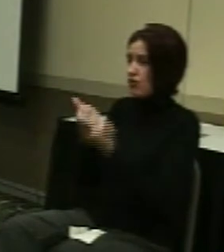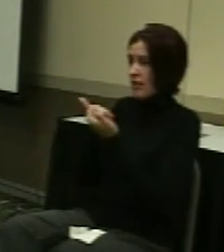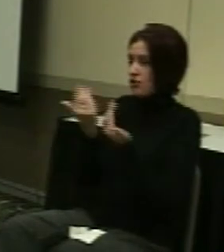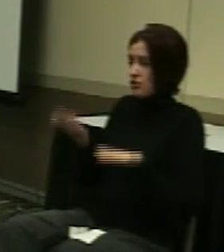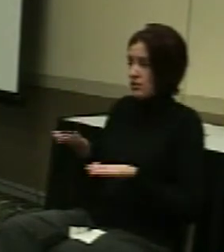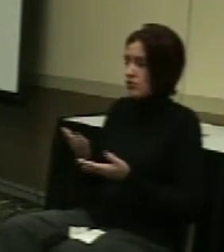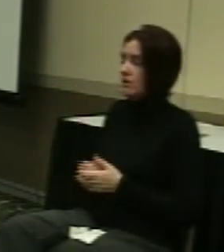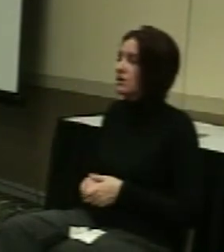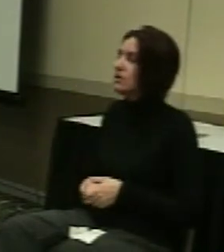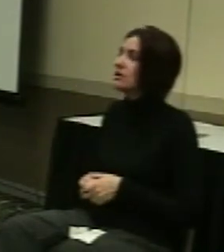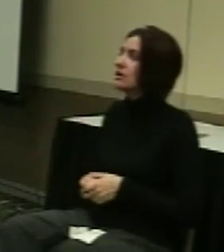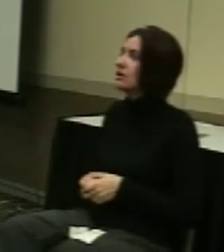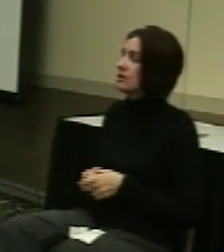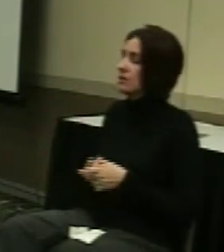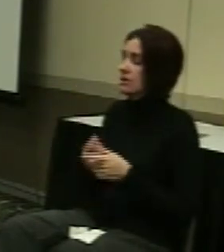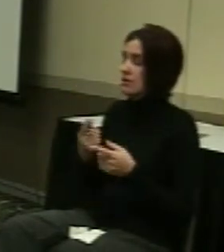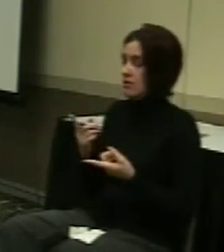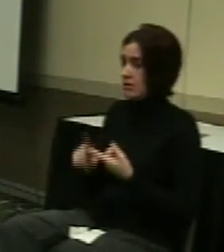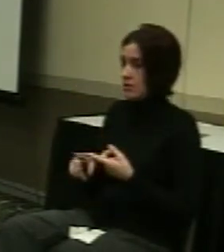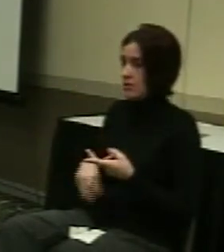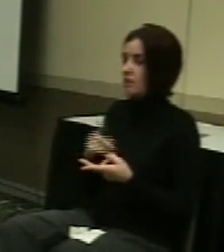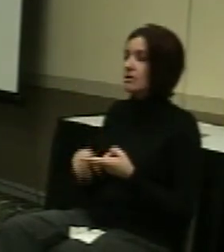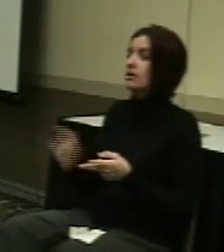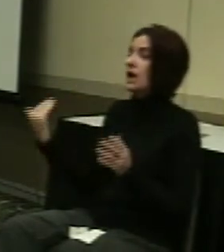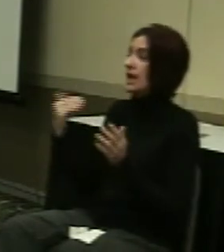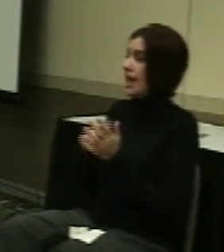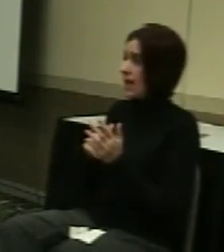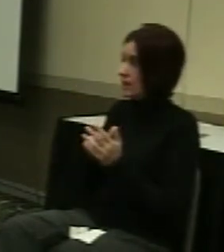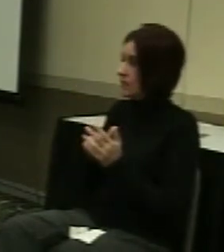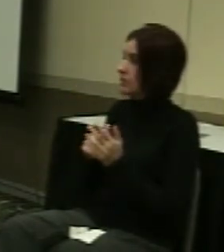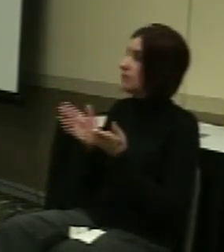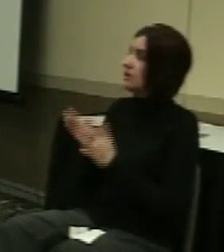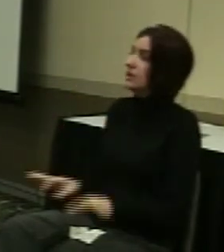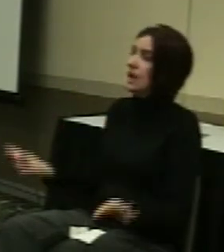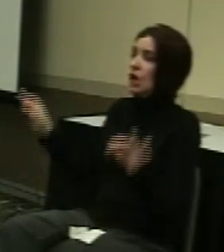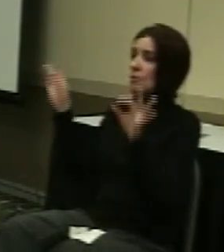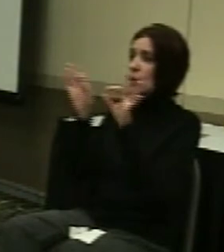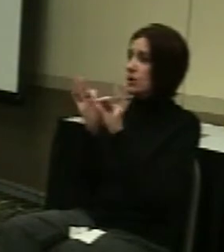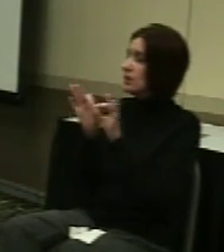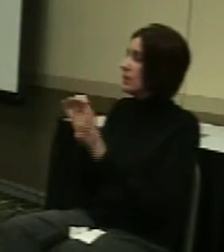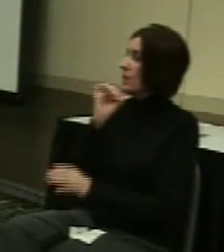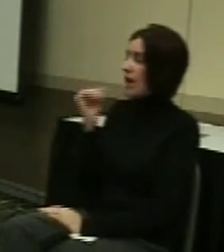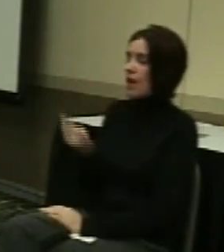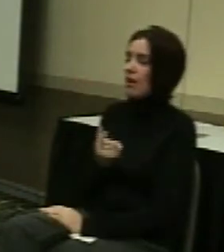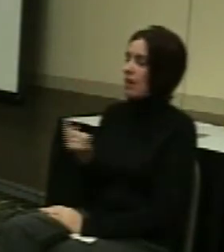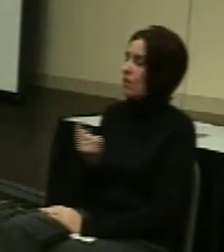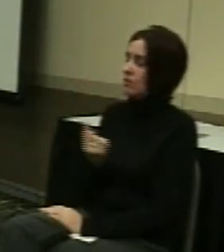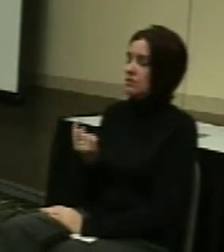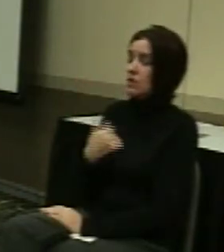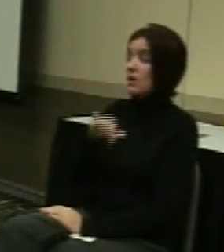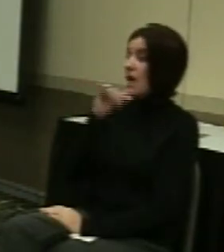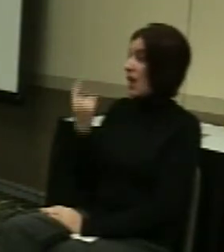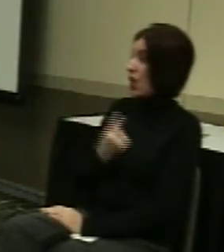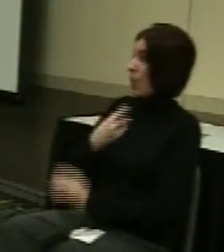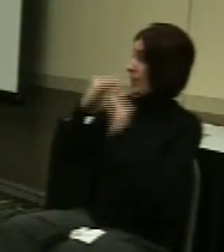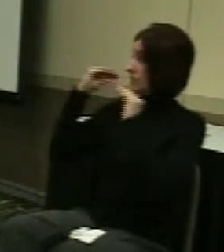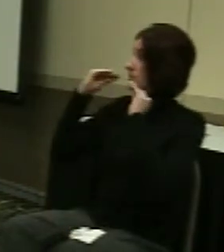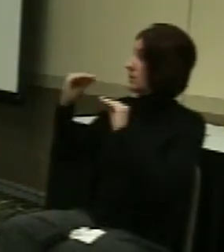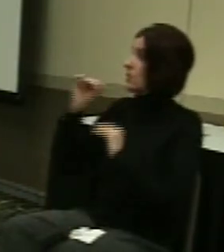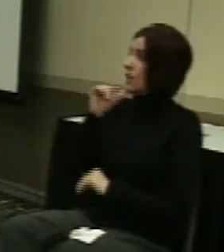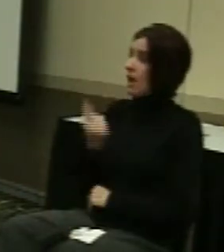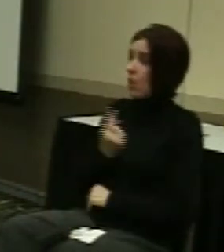are reassured again of how important it is that we're not alone. We're not alone as educators, and we're not alone as